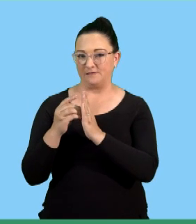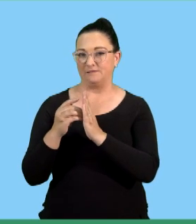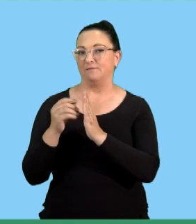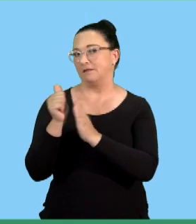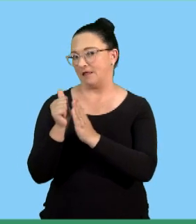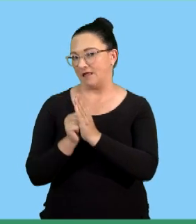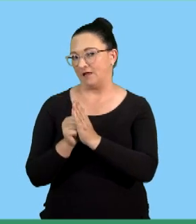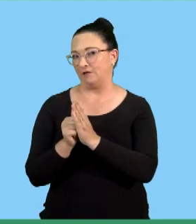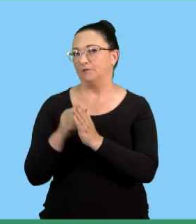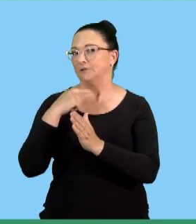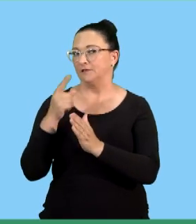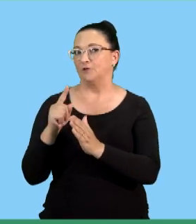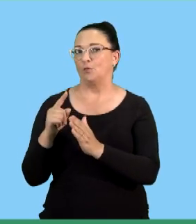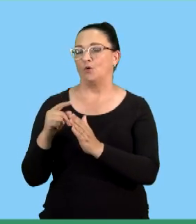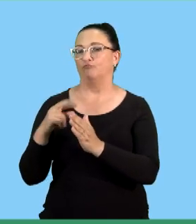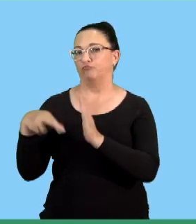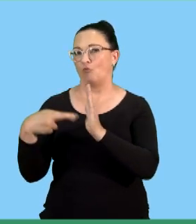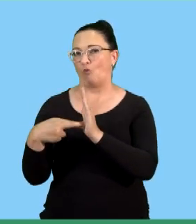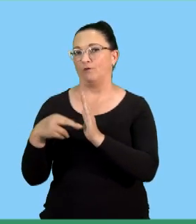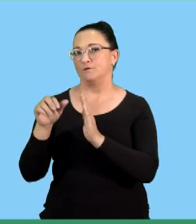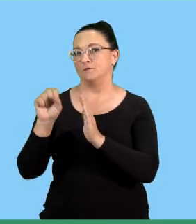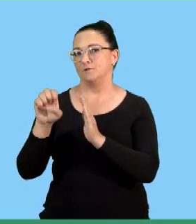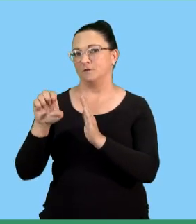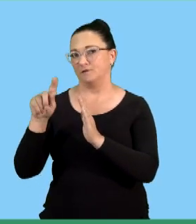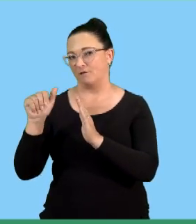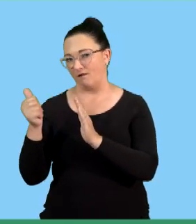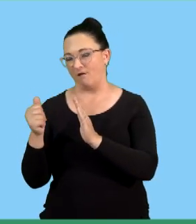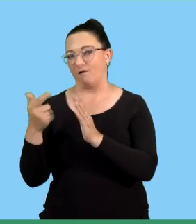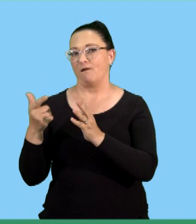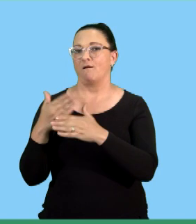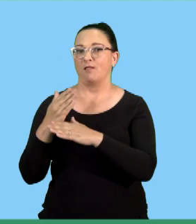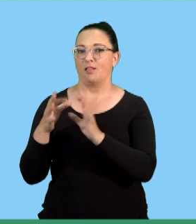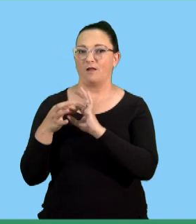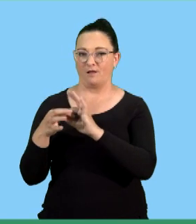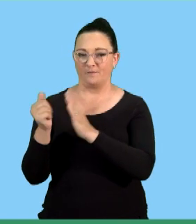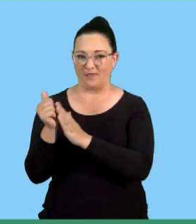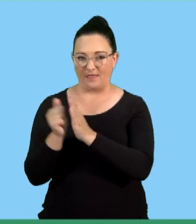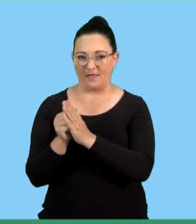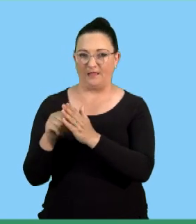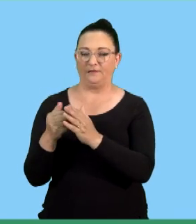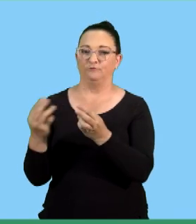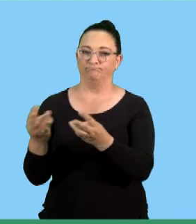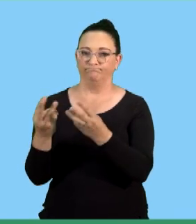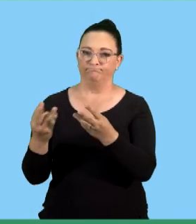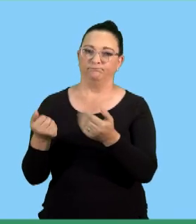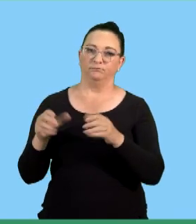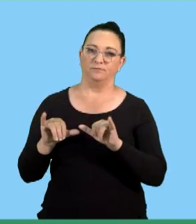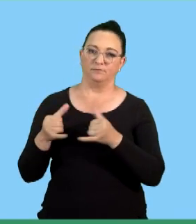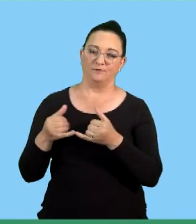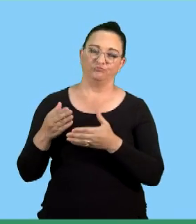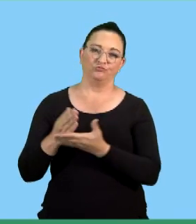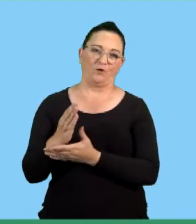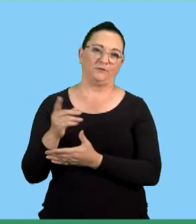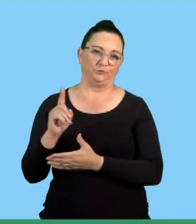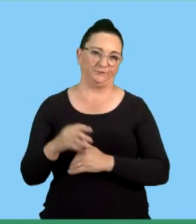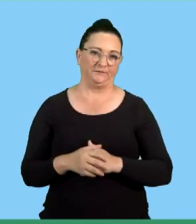also touched on the roles of the SETAs. Under Labor Relations Act, we spoke about the employers' and